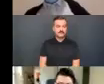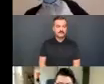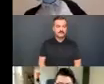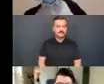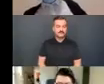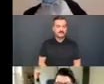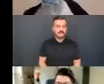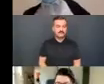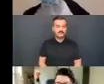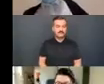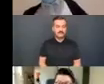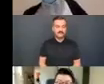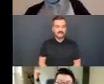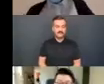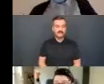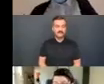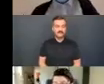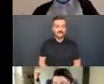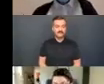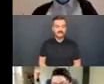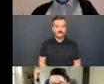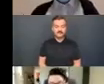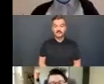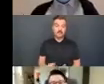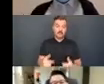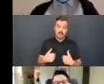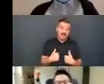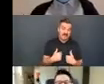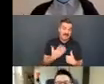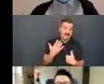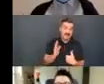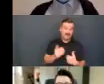No questions. Well, I'll ask a question then. Uh,